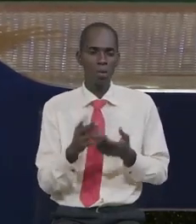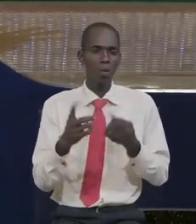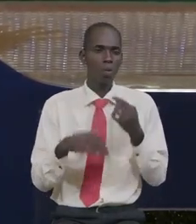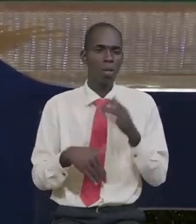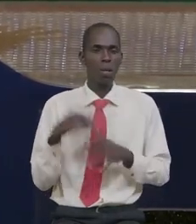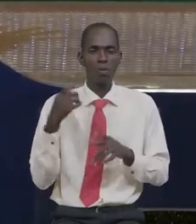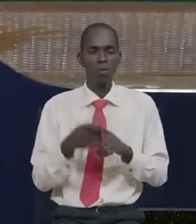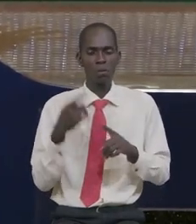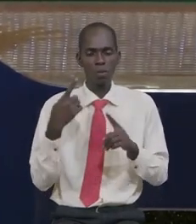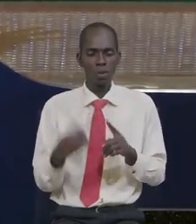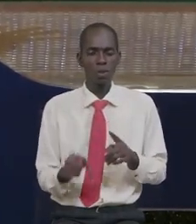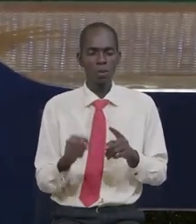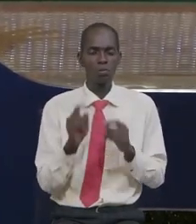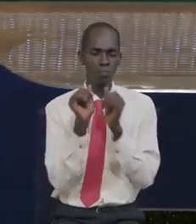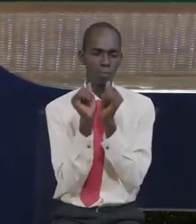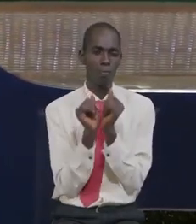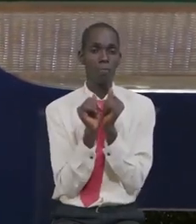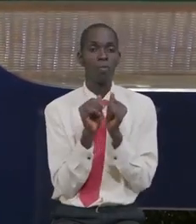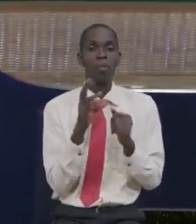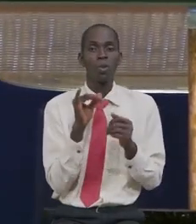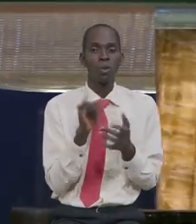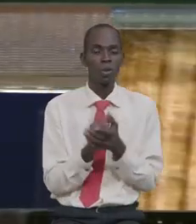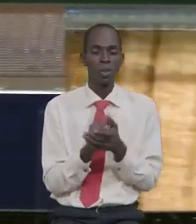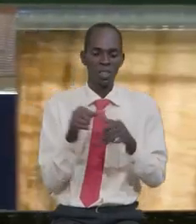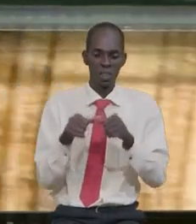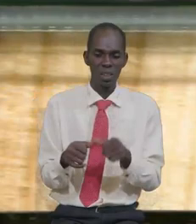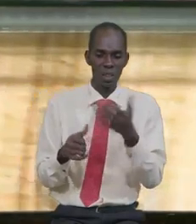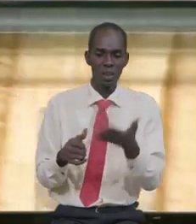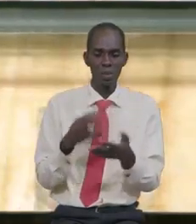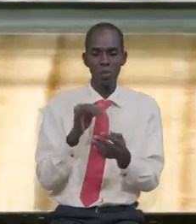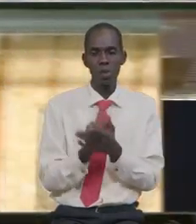the temple to the people all the words of this life.